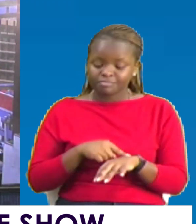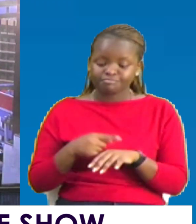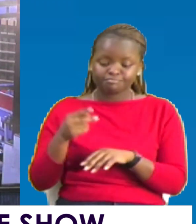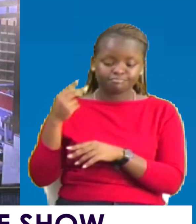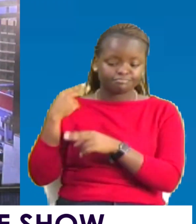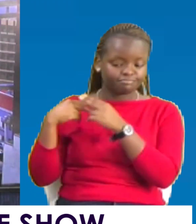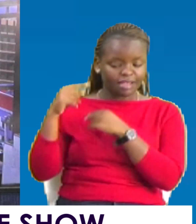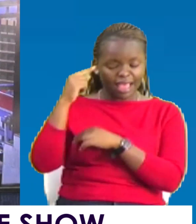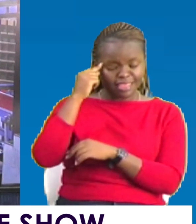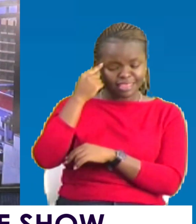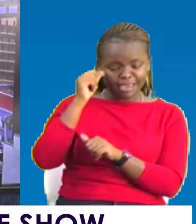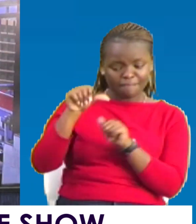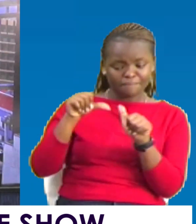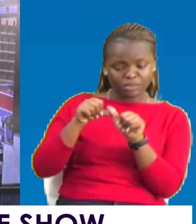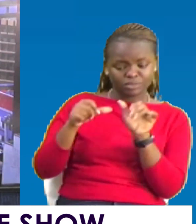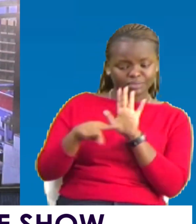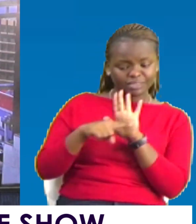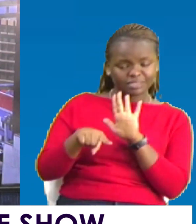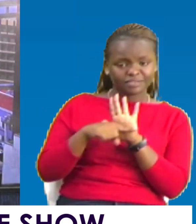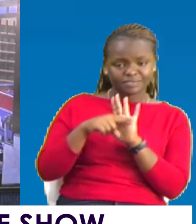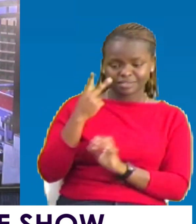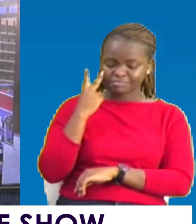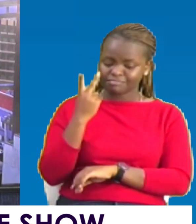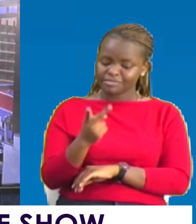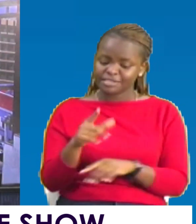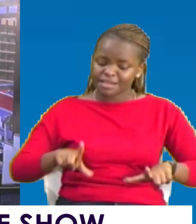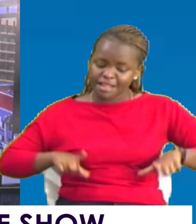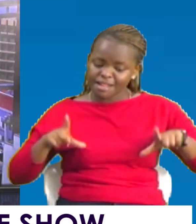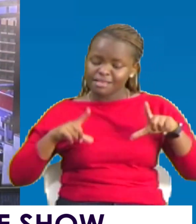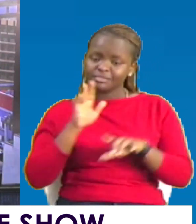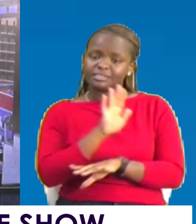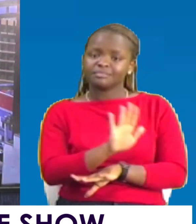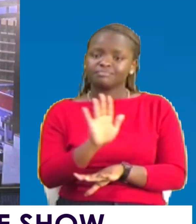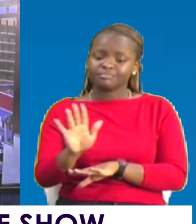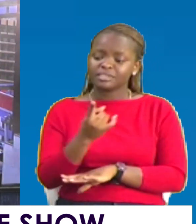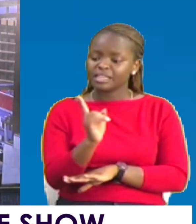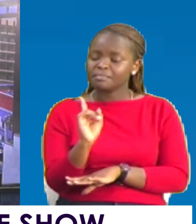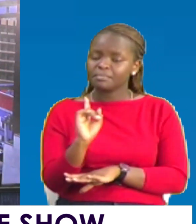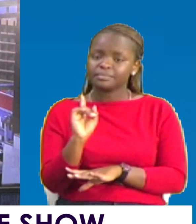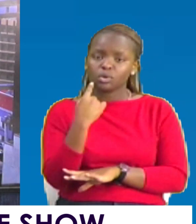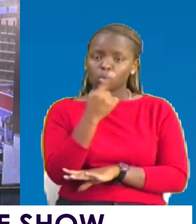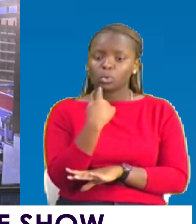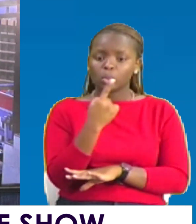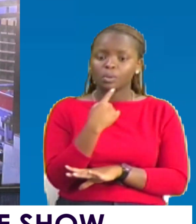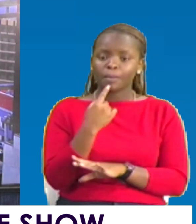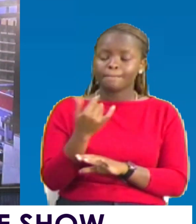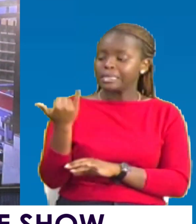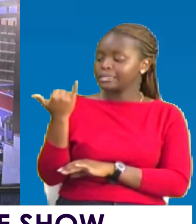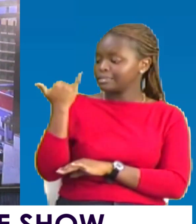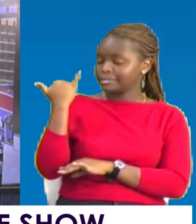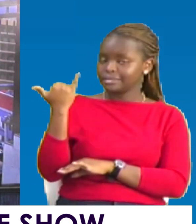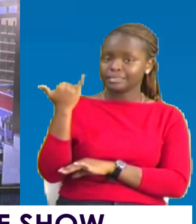life and think of negativities that you can see in the lives of them that you think are of